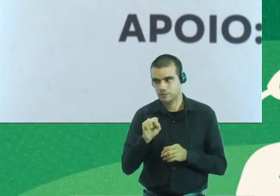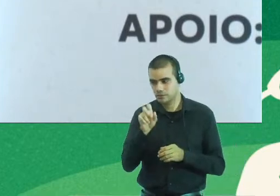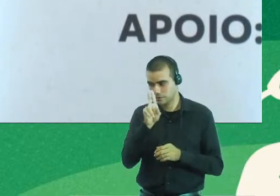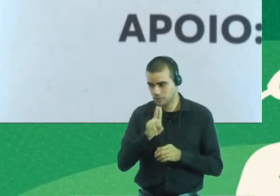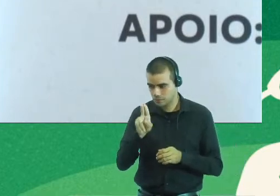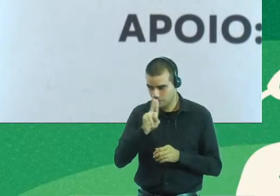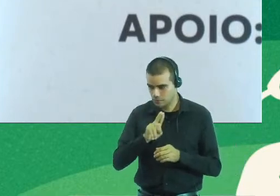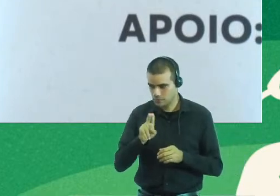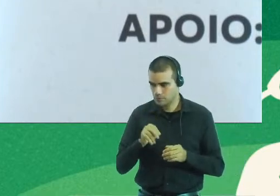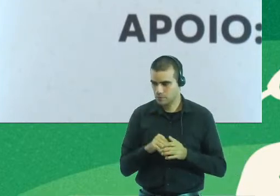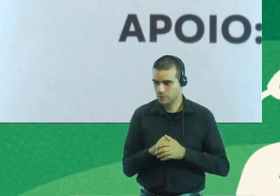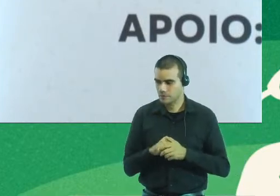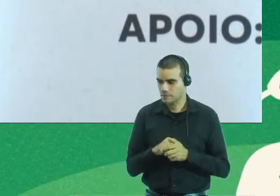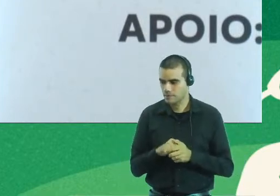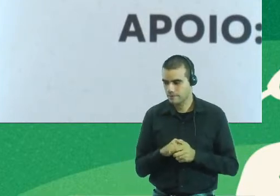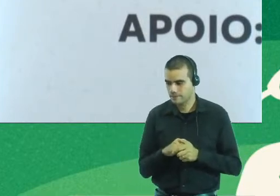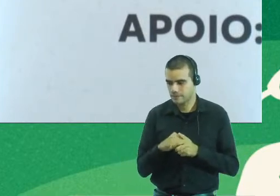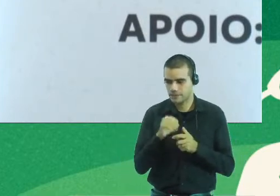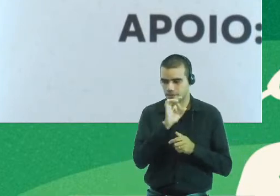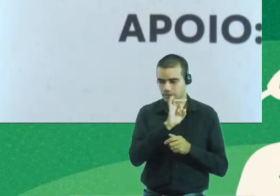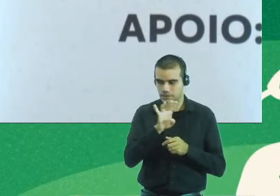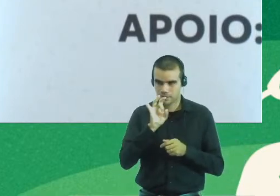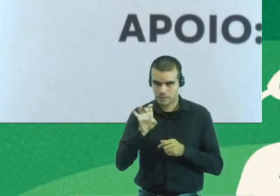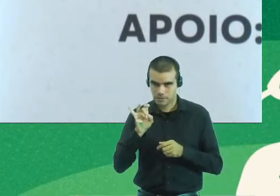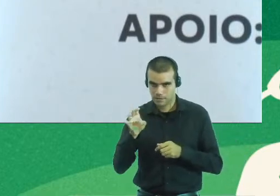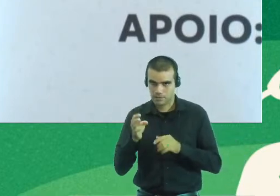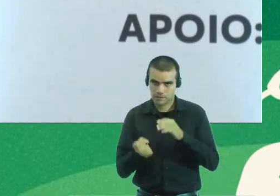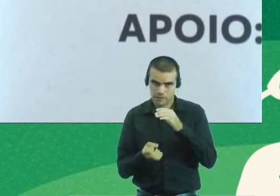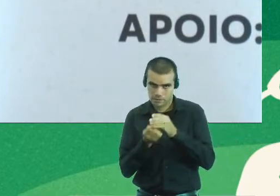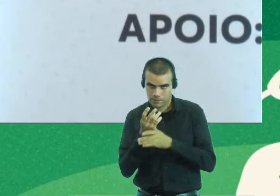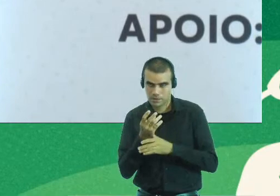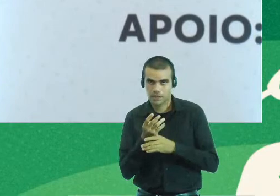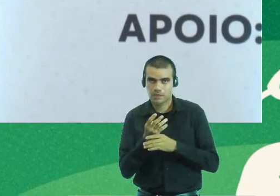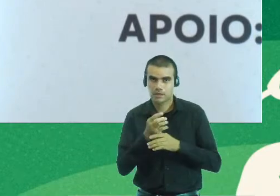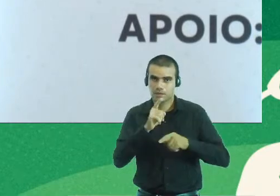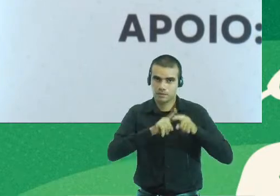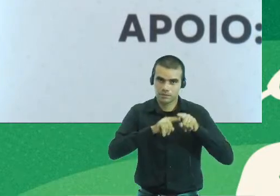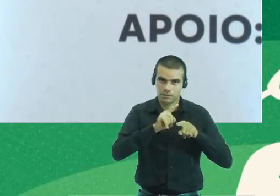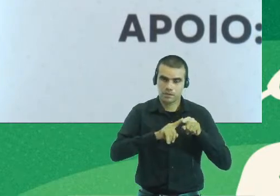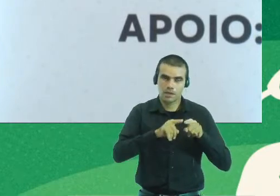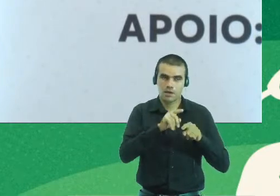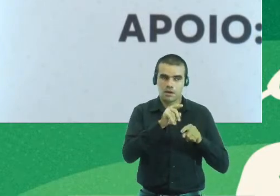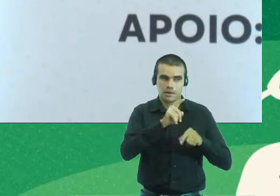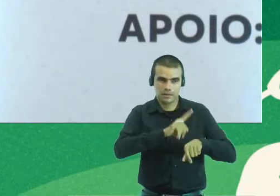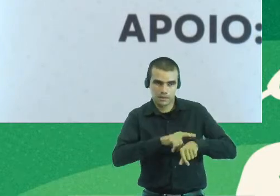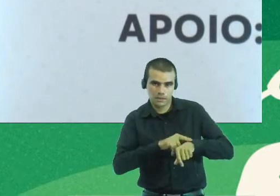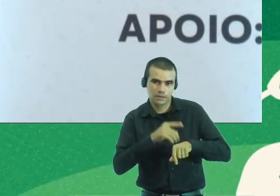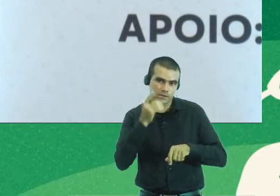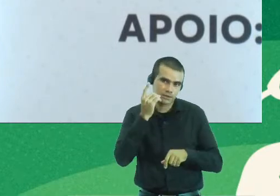And for each one, I'm going to create a datetime object. So I'll just call that citing time.